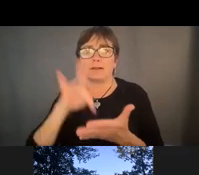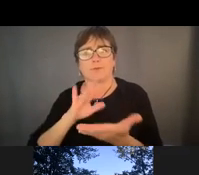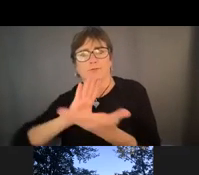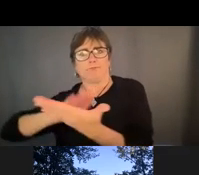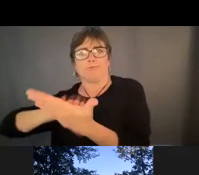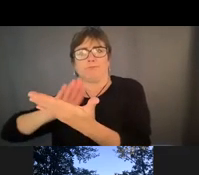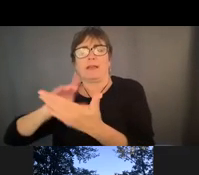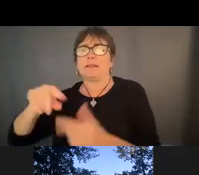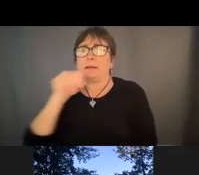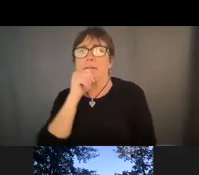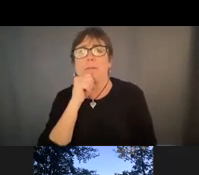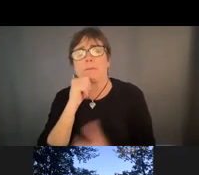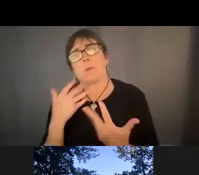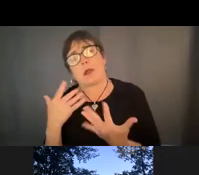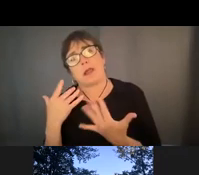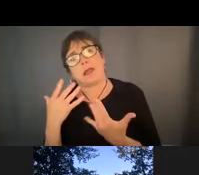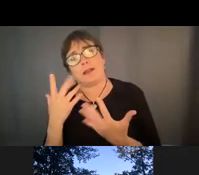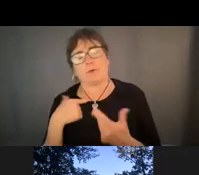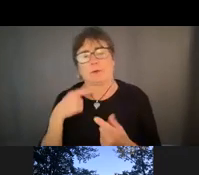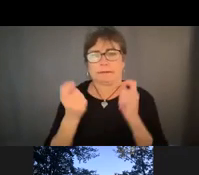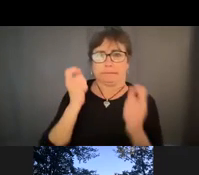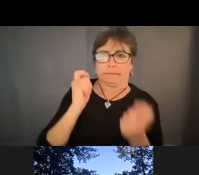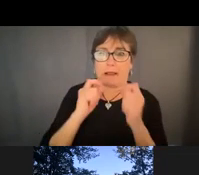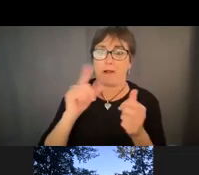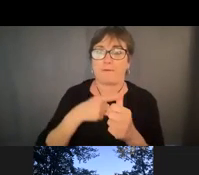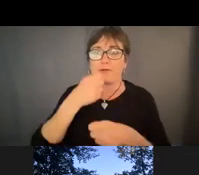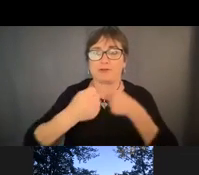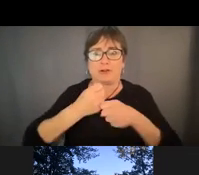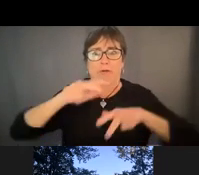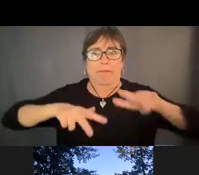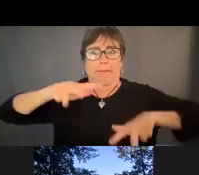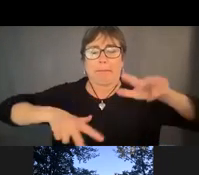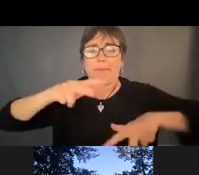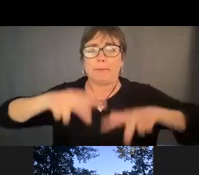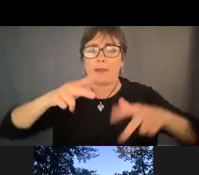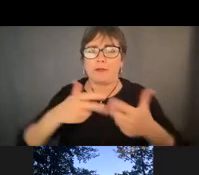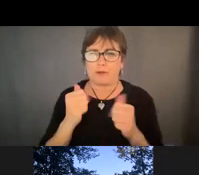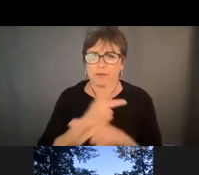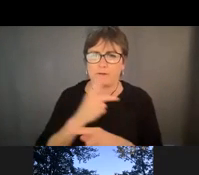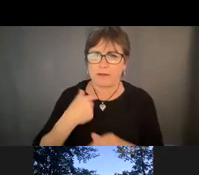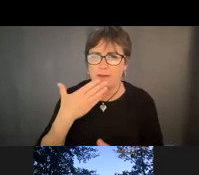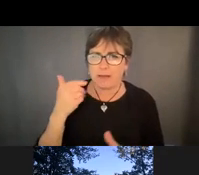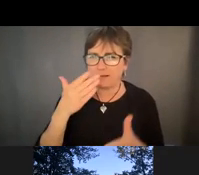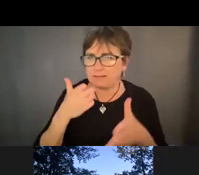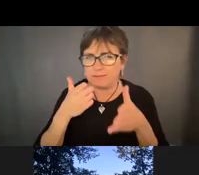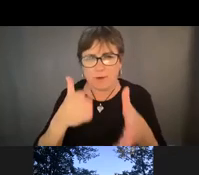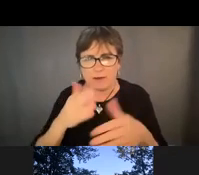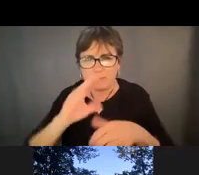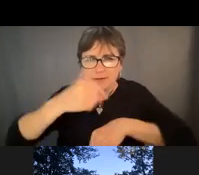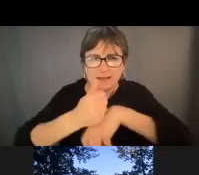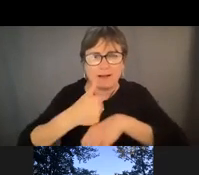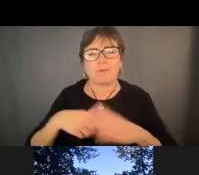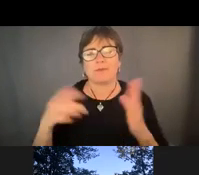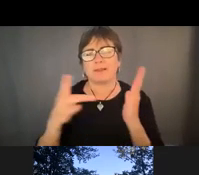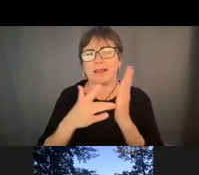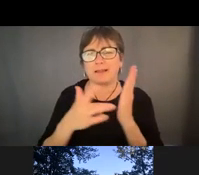we're navigating our first year and trying to figure out what the best structure is for creating our technical assistance and community of practice meetings. But we're meeting